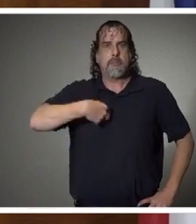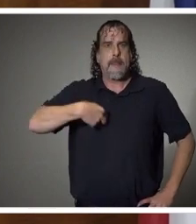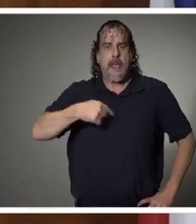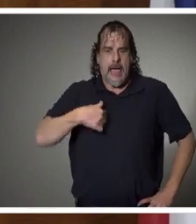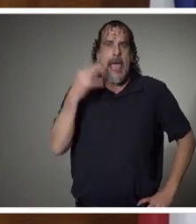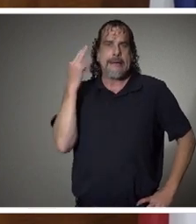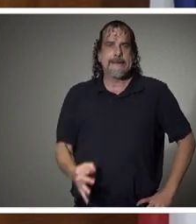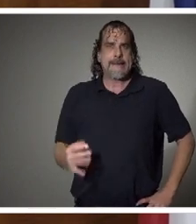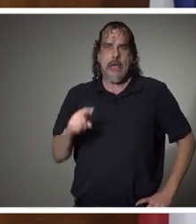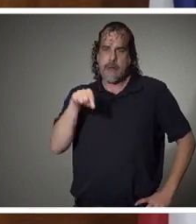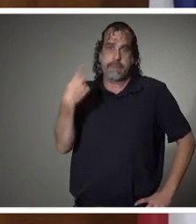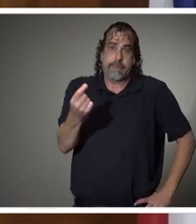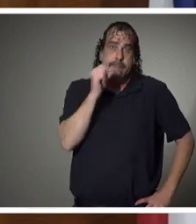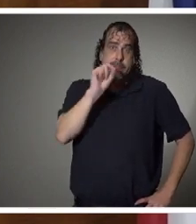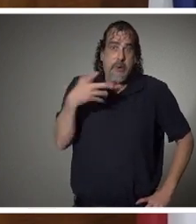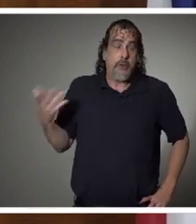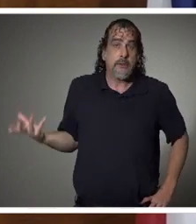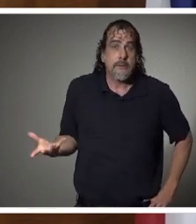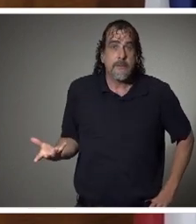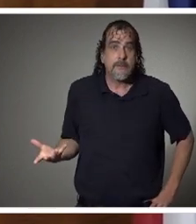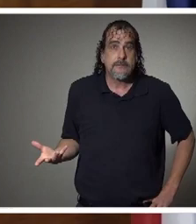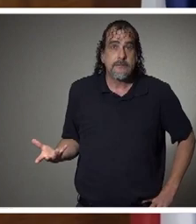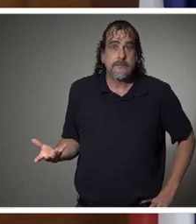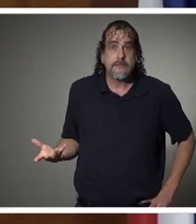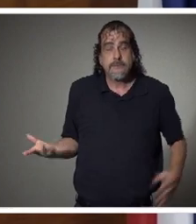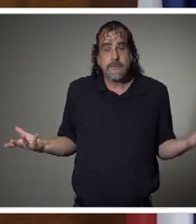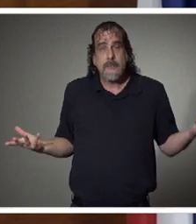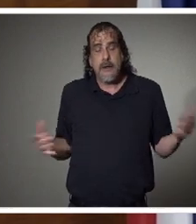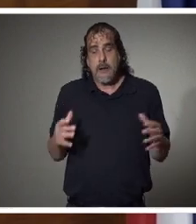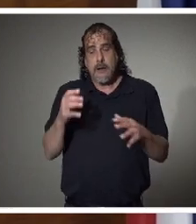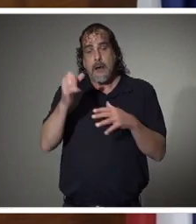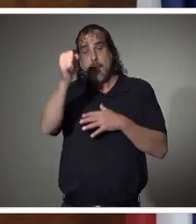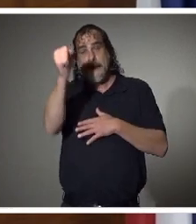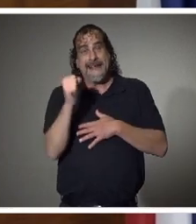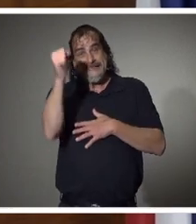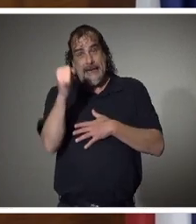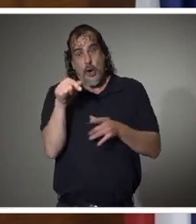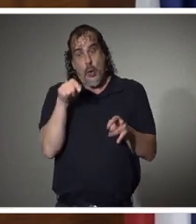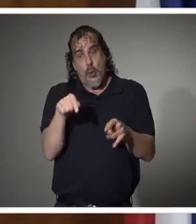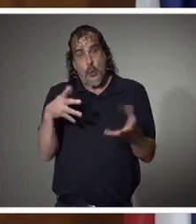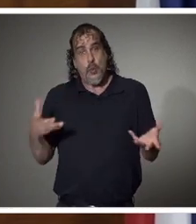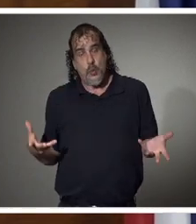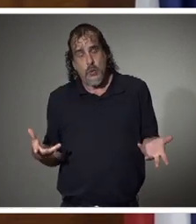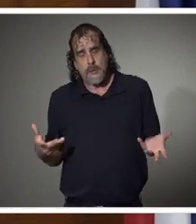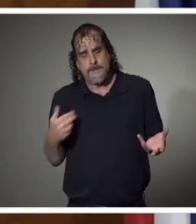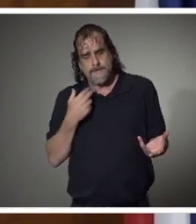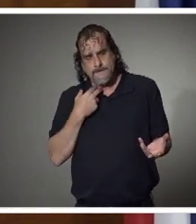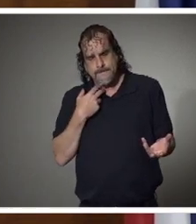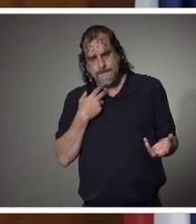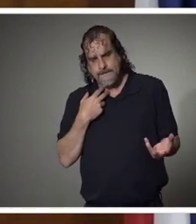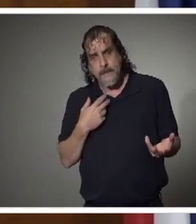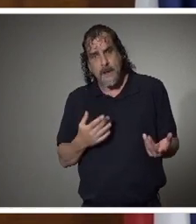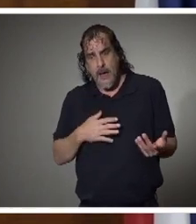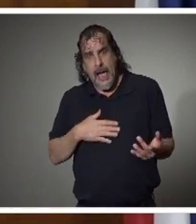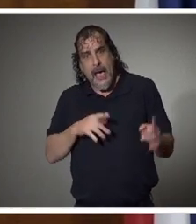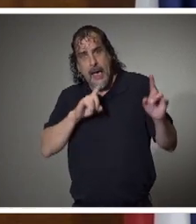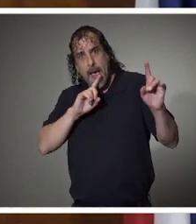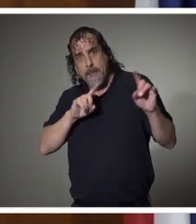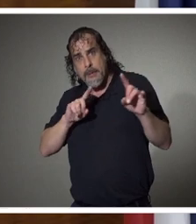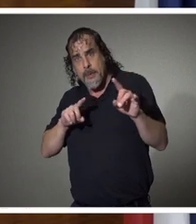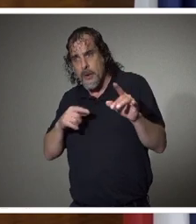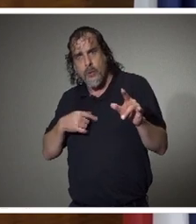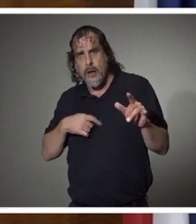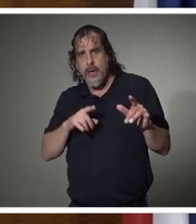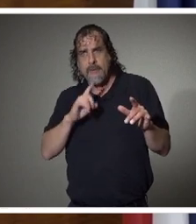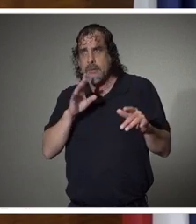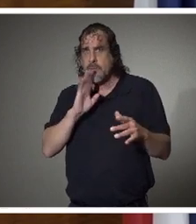that. But I think with respect to the casinos, as you know, in none of my orders do we address the gaming industry,